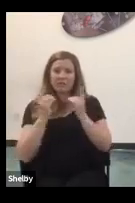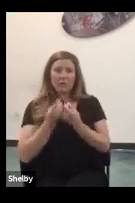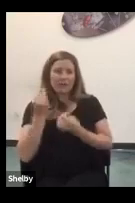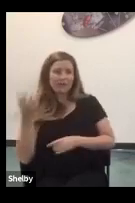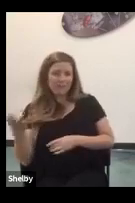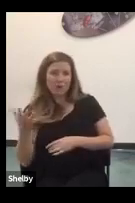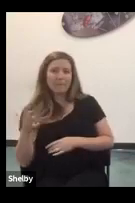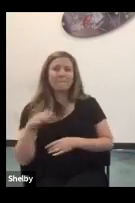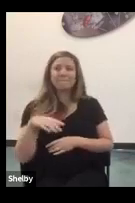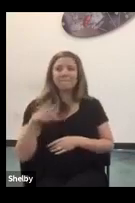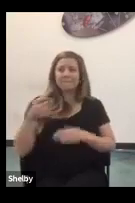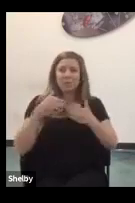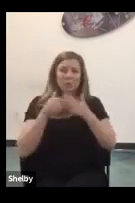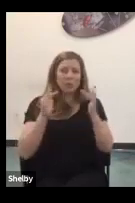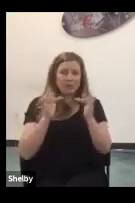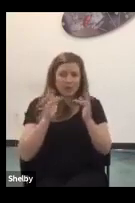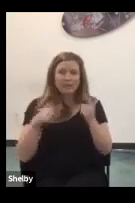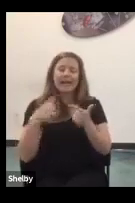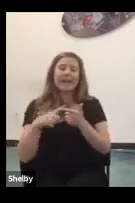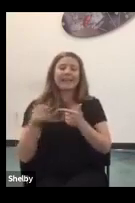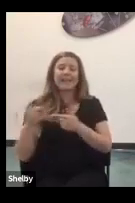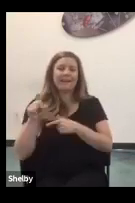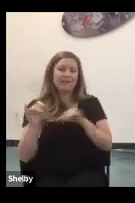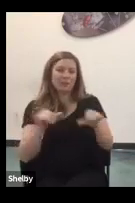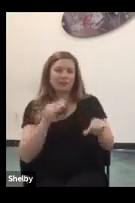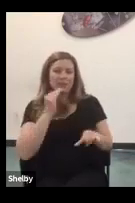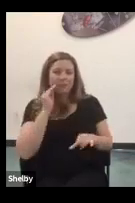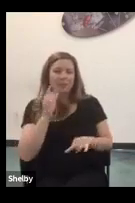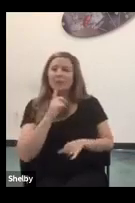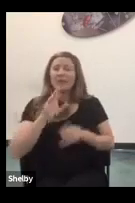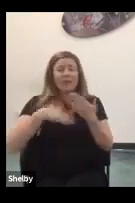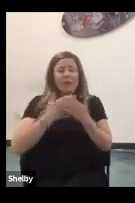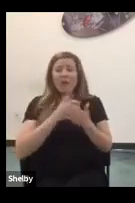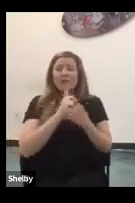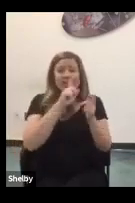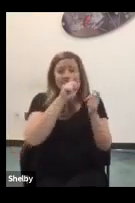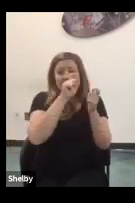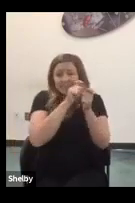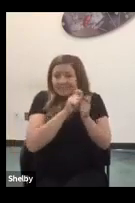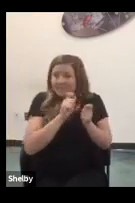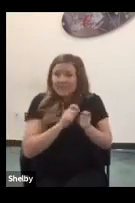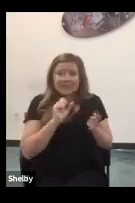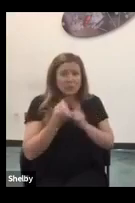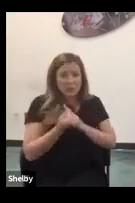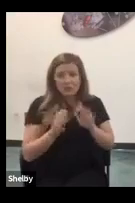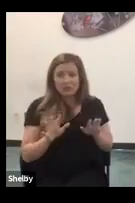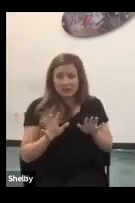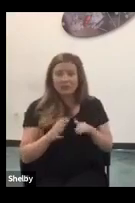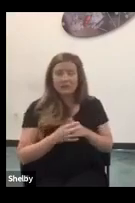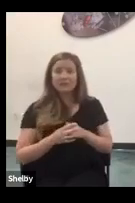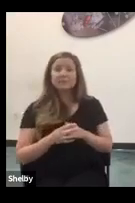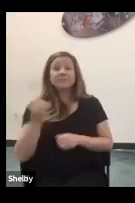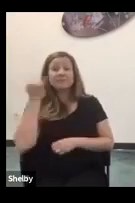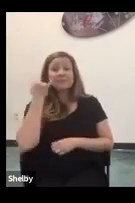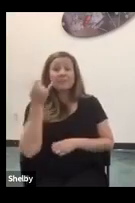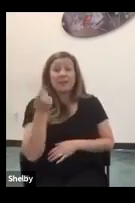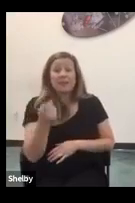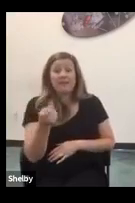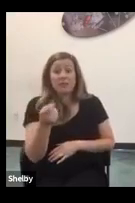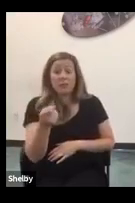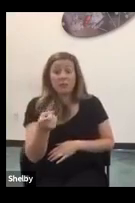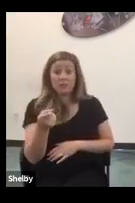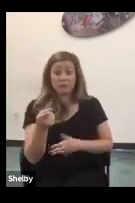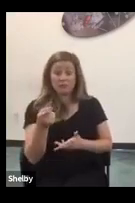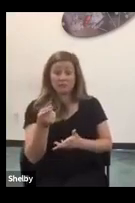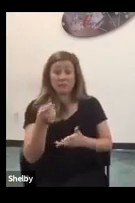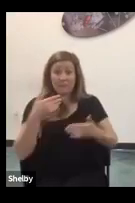are a close contact and they would be quarantined. So those are all very specific situations. And so if you are someone who has